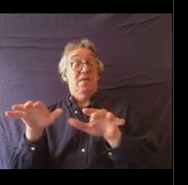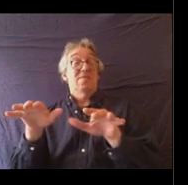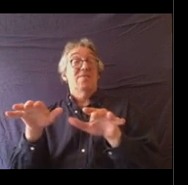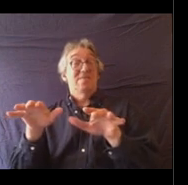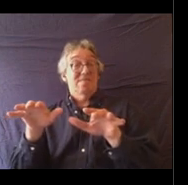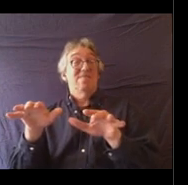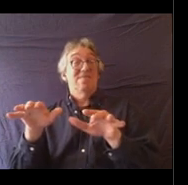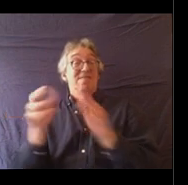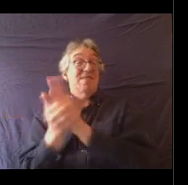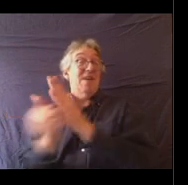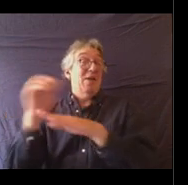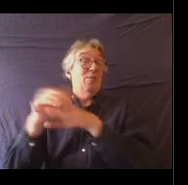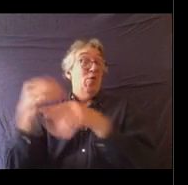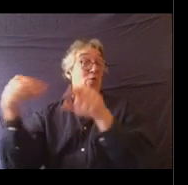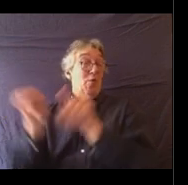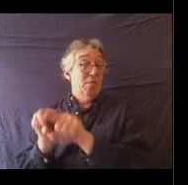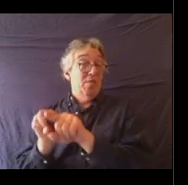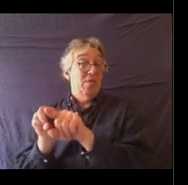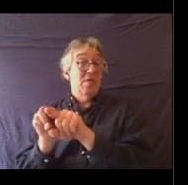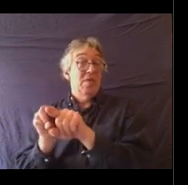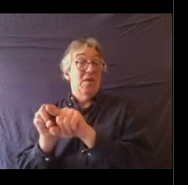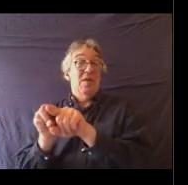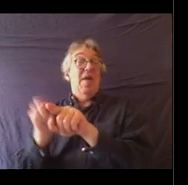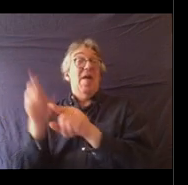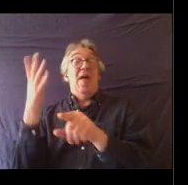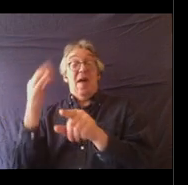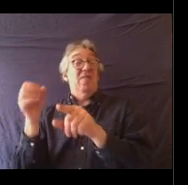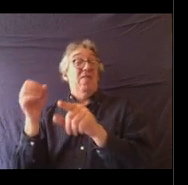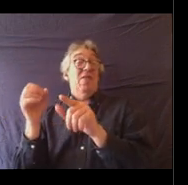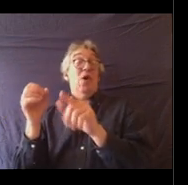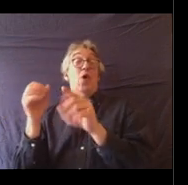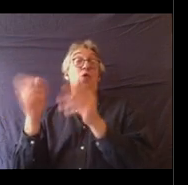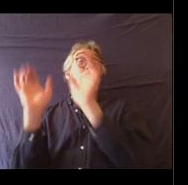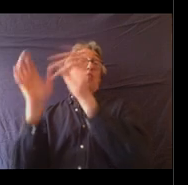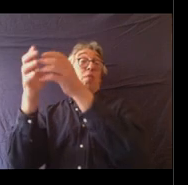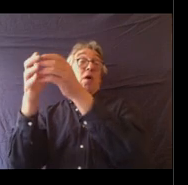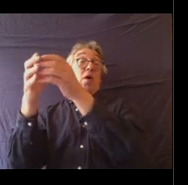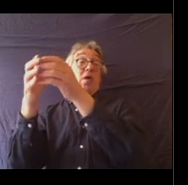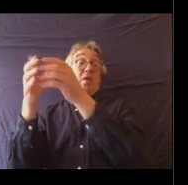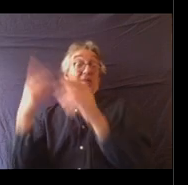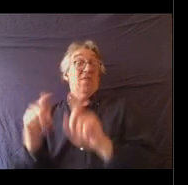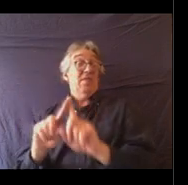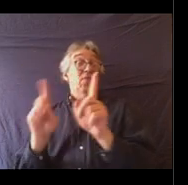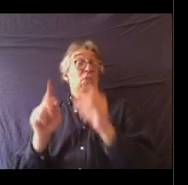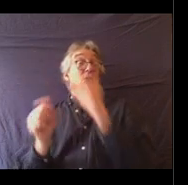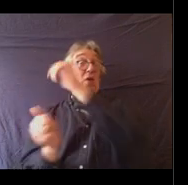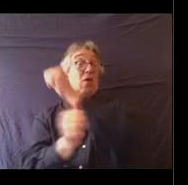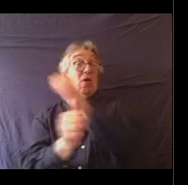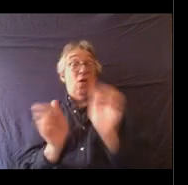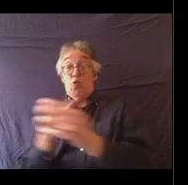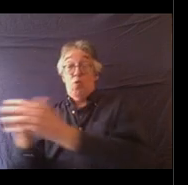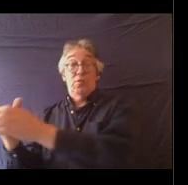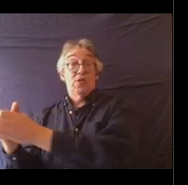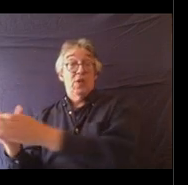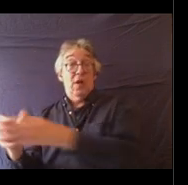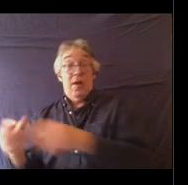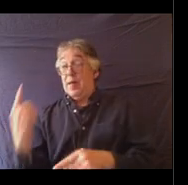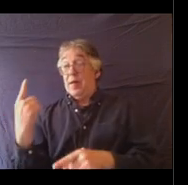a number of topics and subtopics. One of it is also accessibility. So this was discussed last year in one